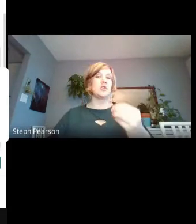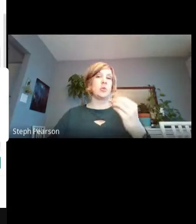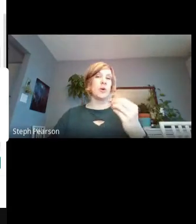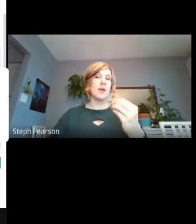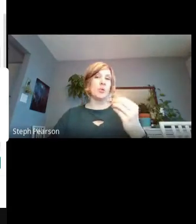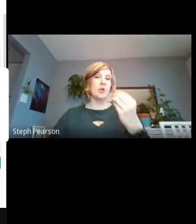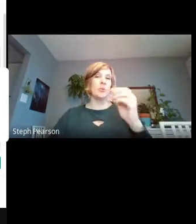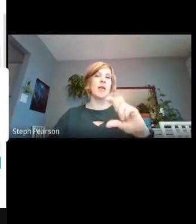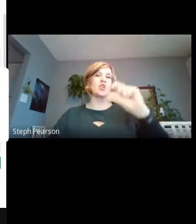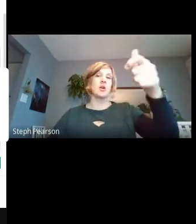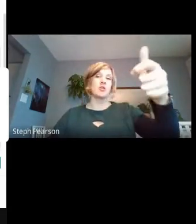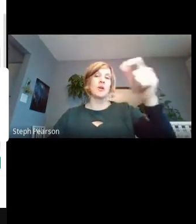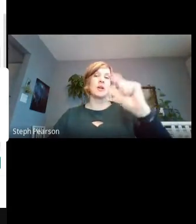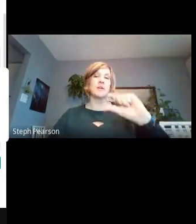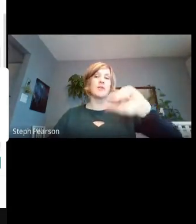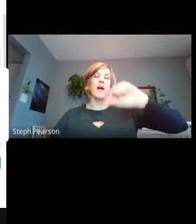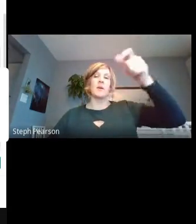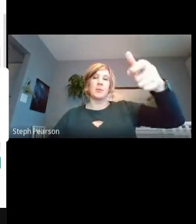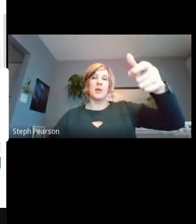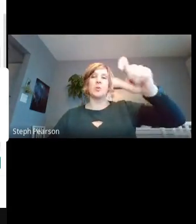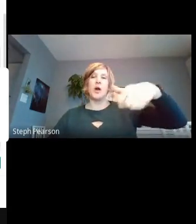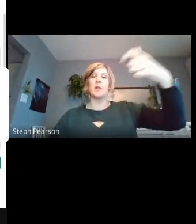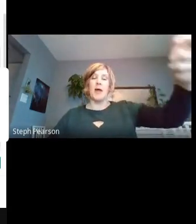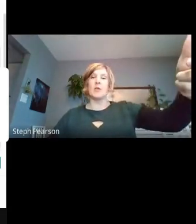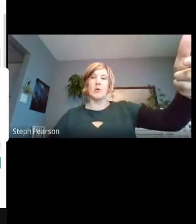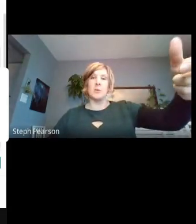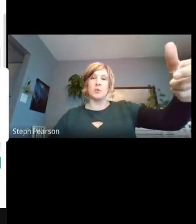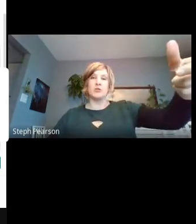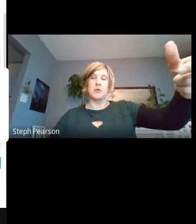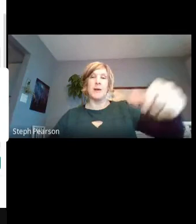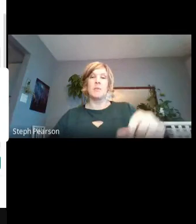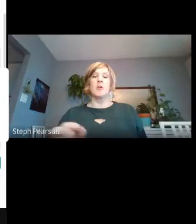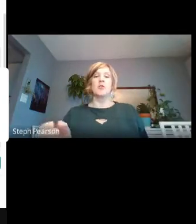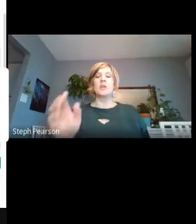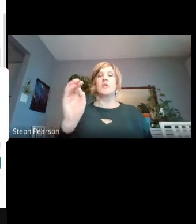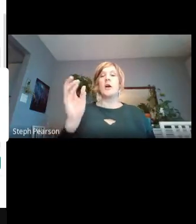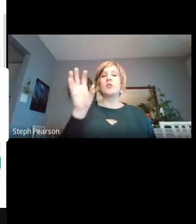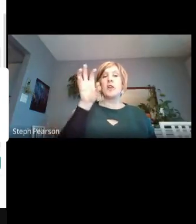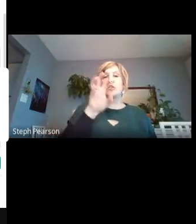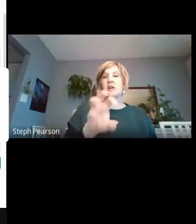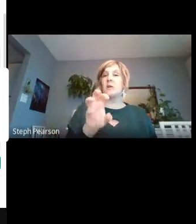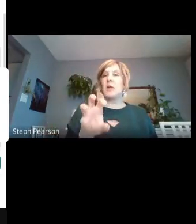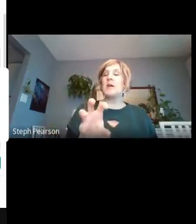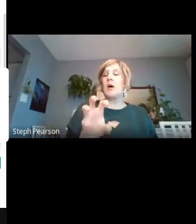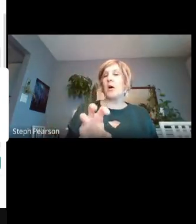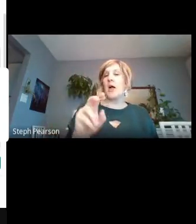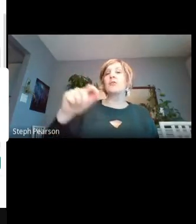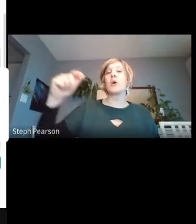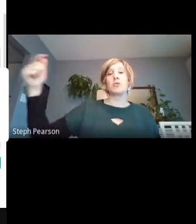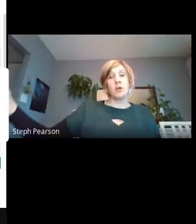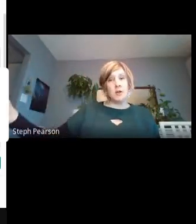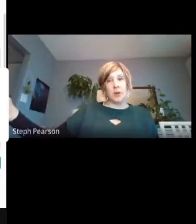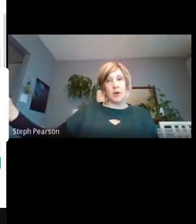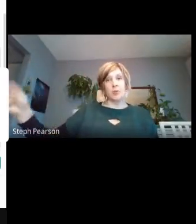individual breakout room and share screens if i'm in a place where i'm allowing those people to do that so it's not changing it in the main call